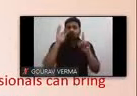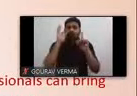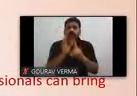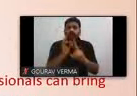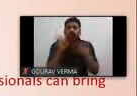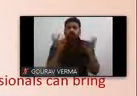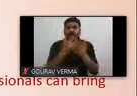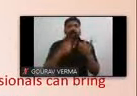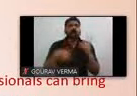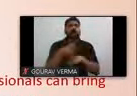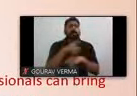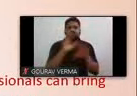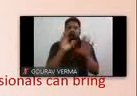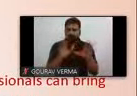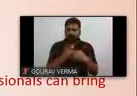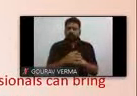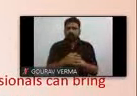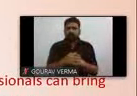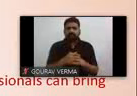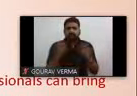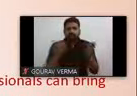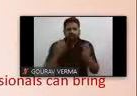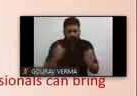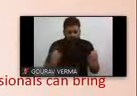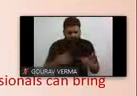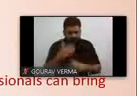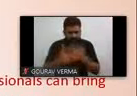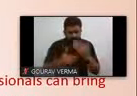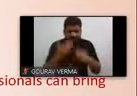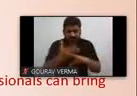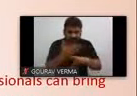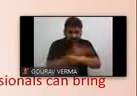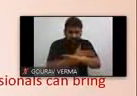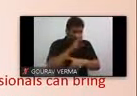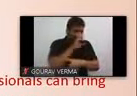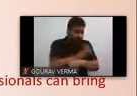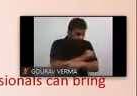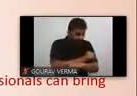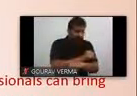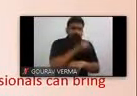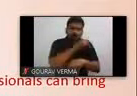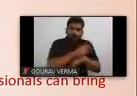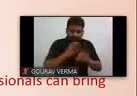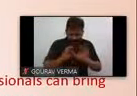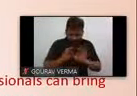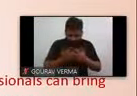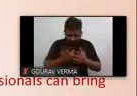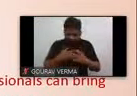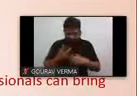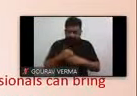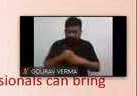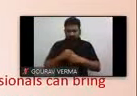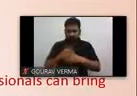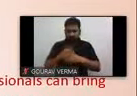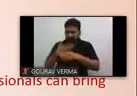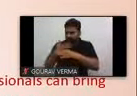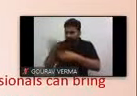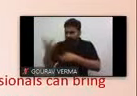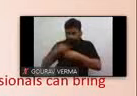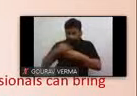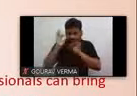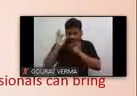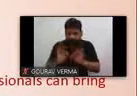that when you start early, when you take the family as a partner, when both family